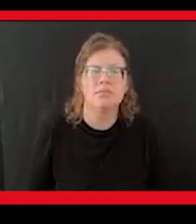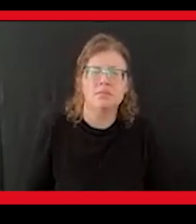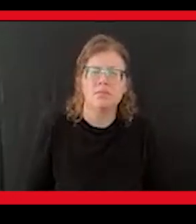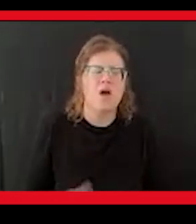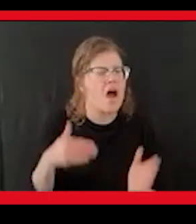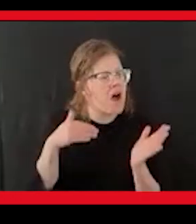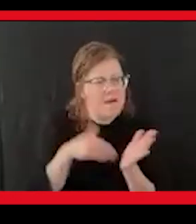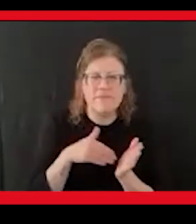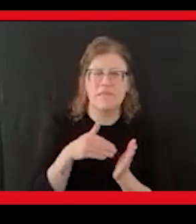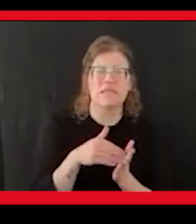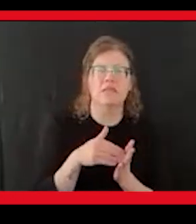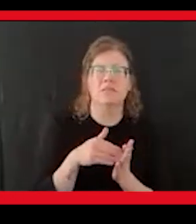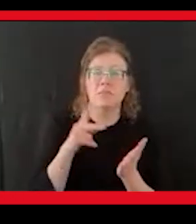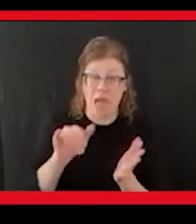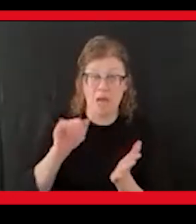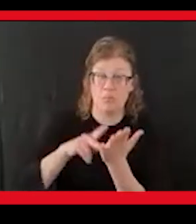the project will work.